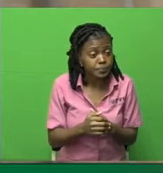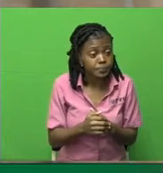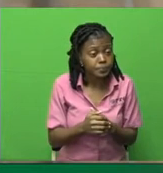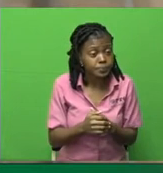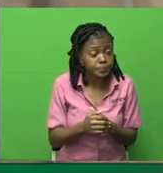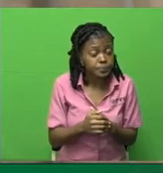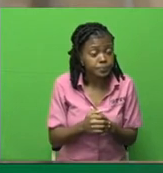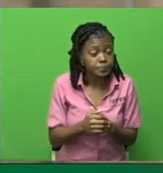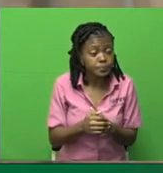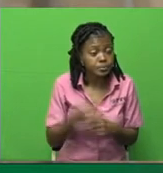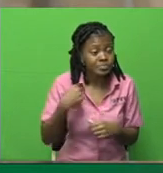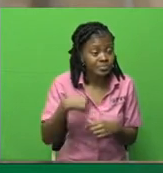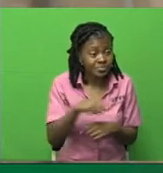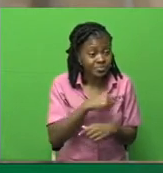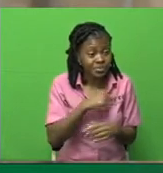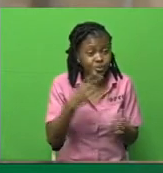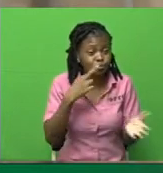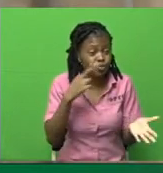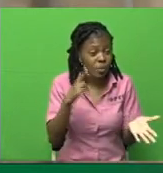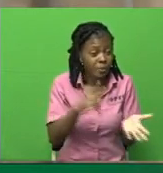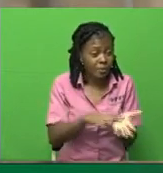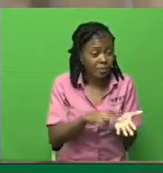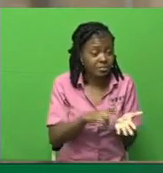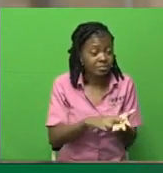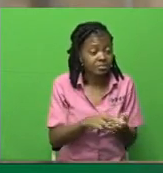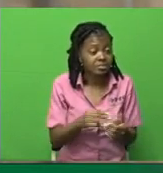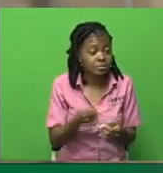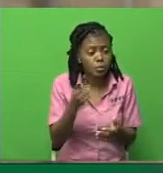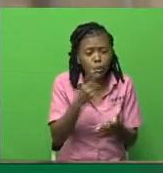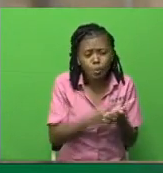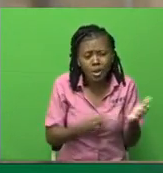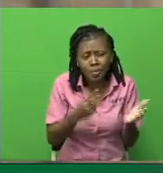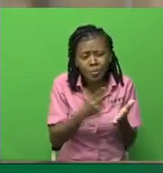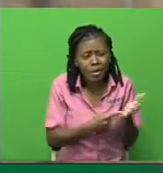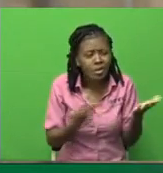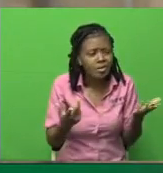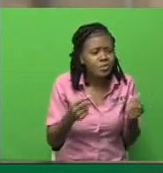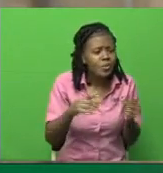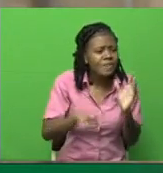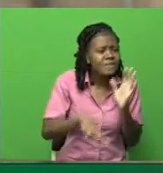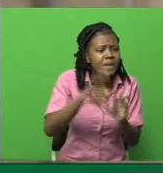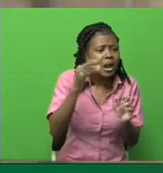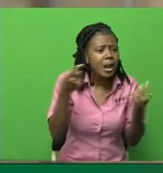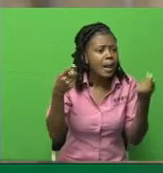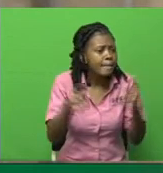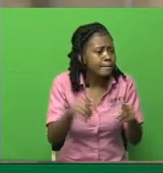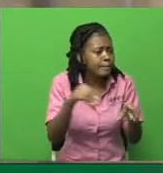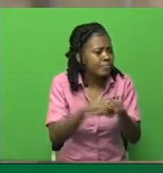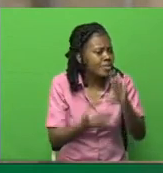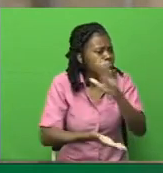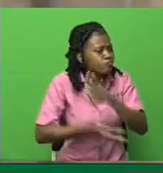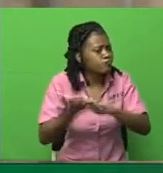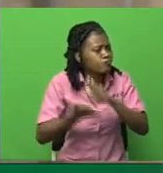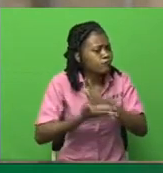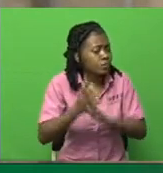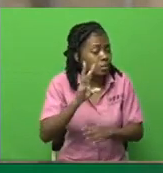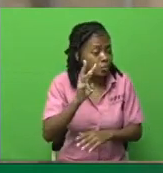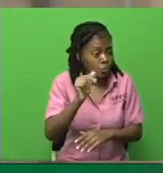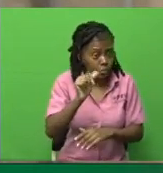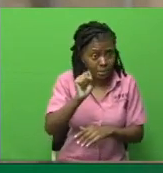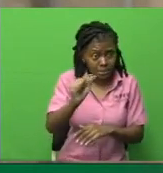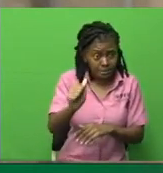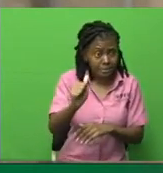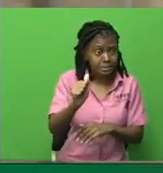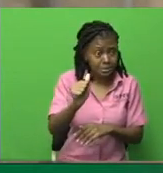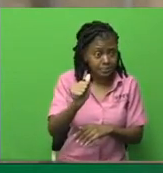the findings of a cabinet subcommittee on the operations of Wasa this report was laid before this